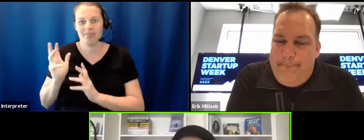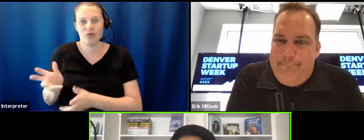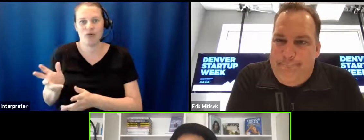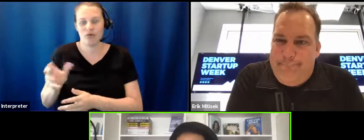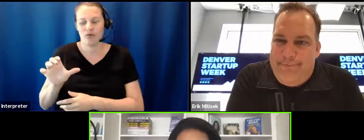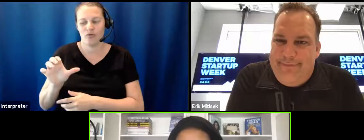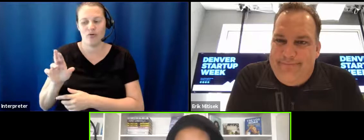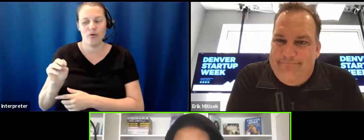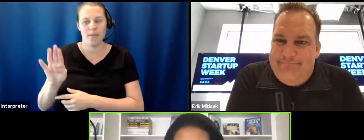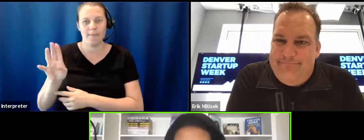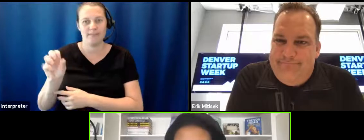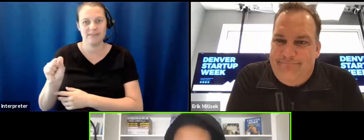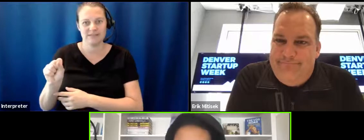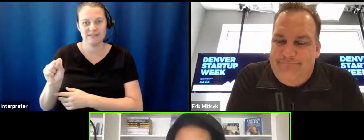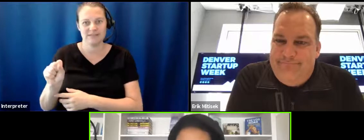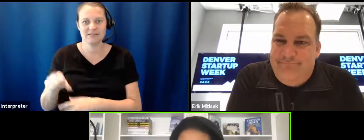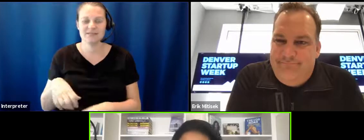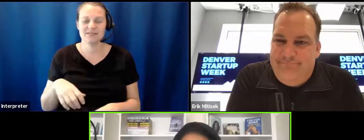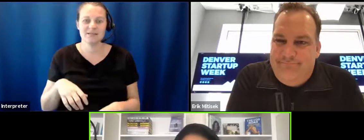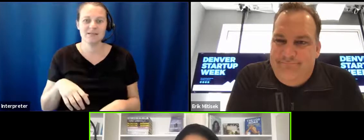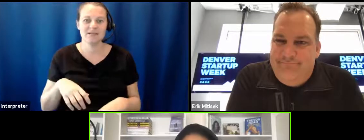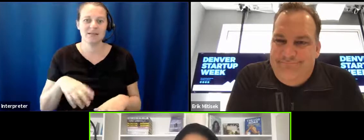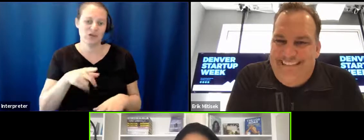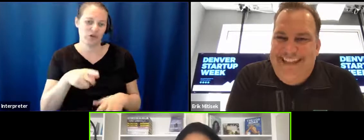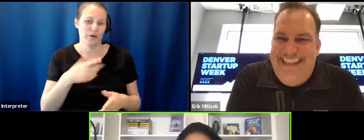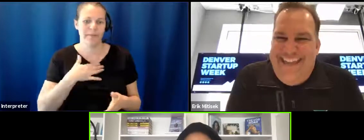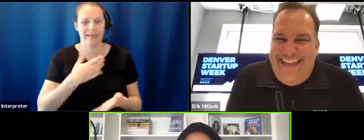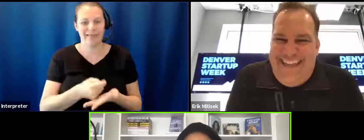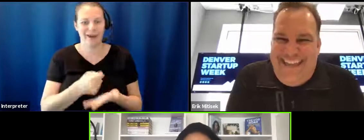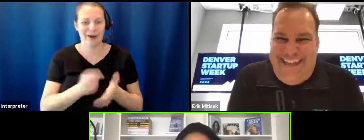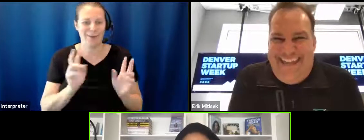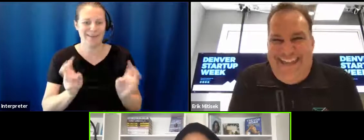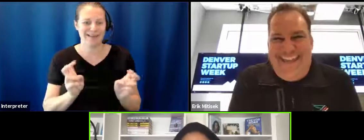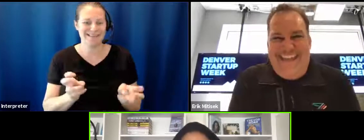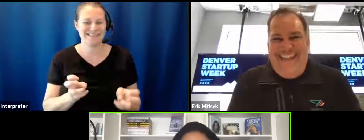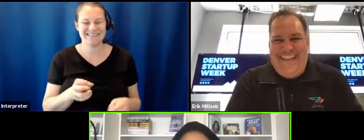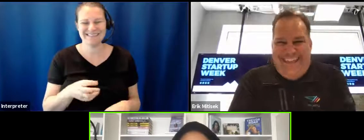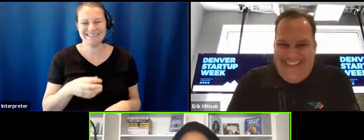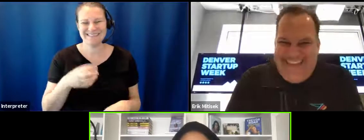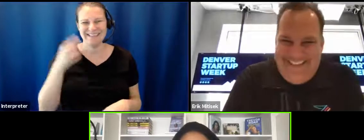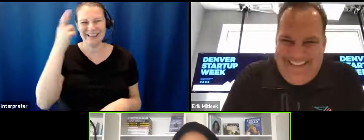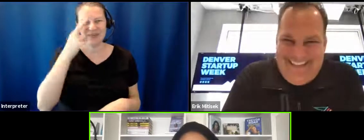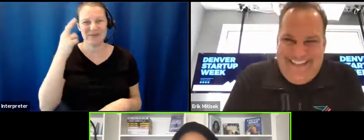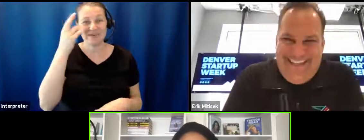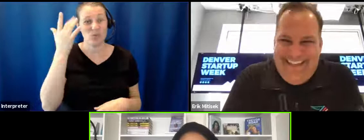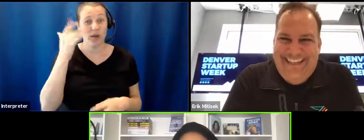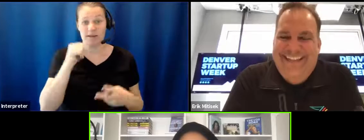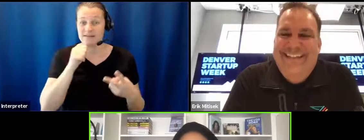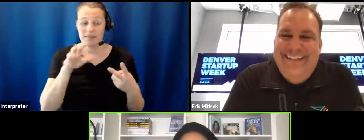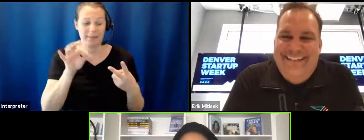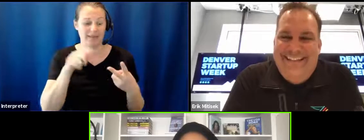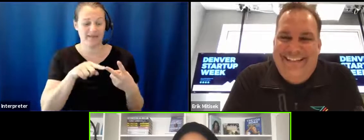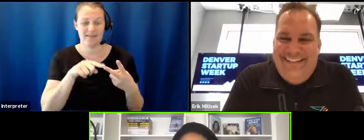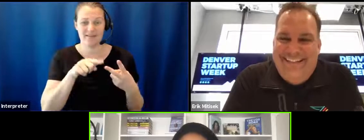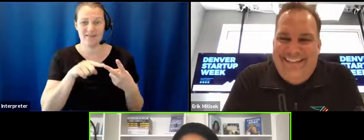I tell you honestly, you know, since you're my therapist now, the reason that I didn't choose that